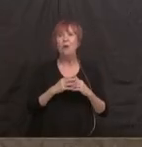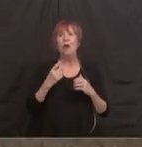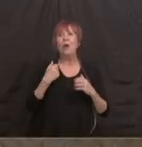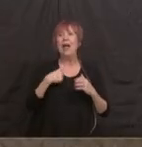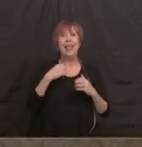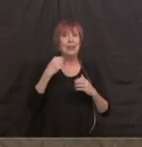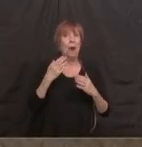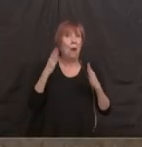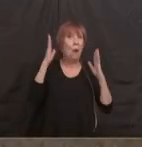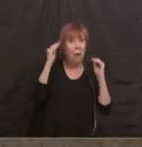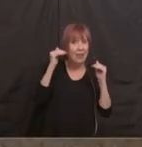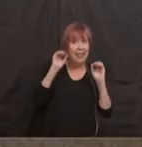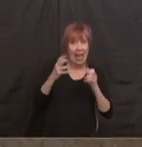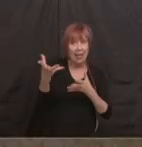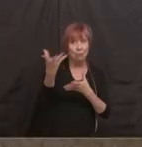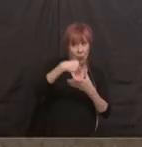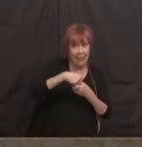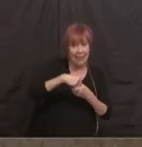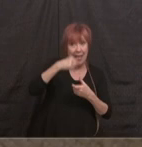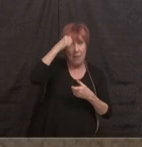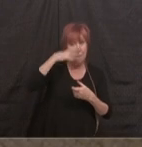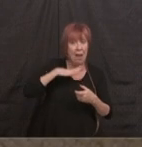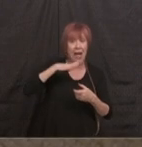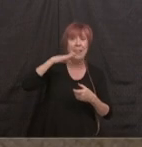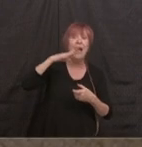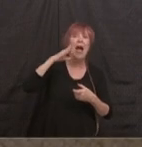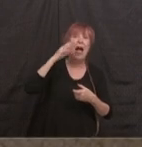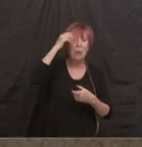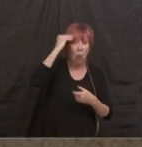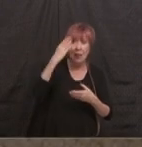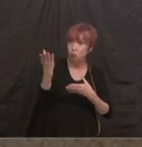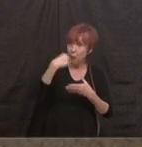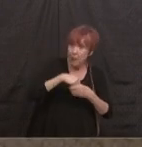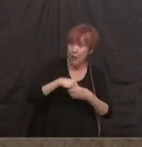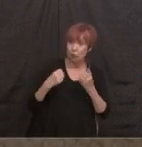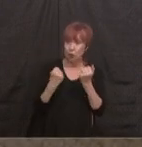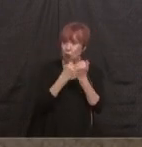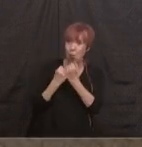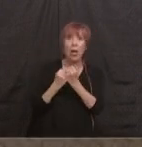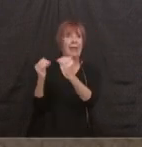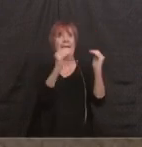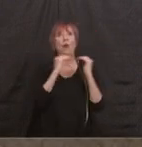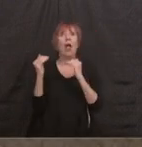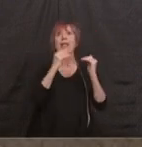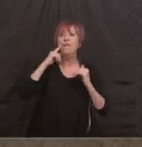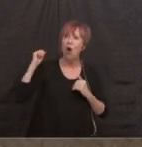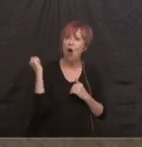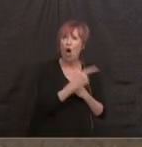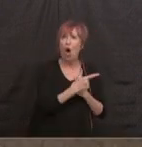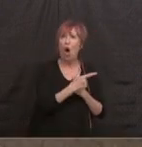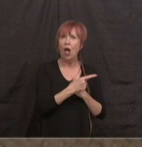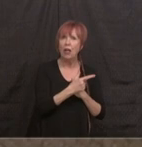as allies. I often think gender equality is not like this challenge in which it's like girls and women against men and boys.